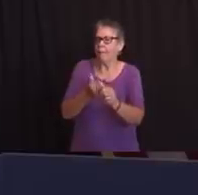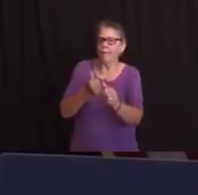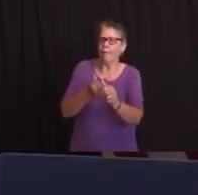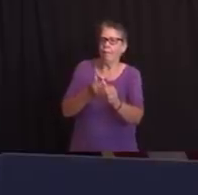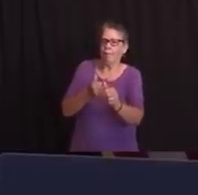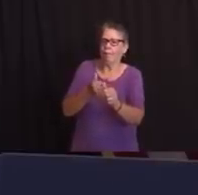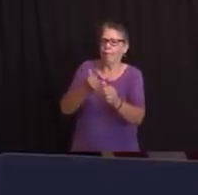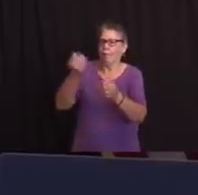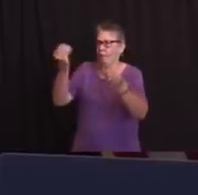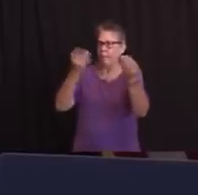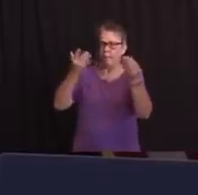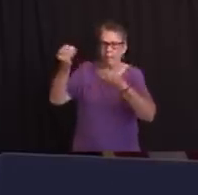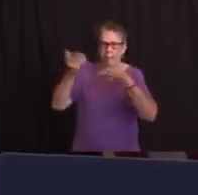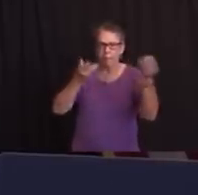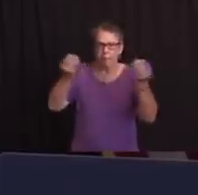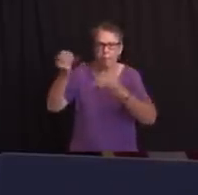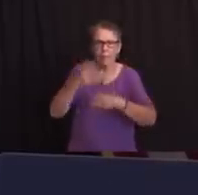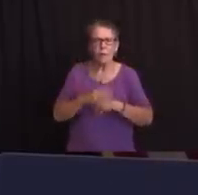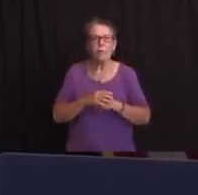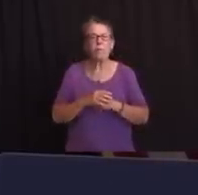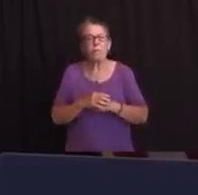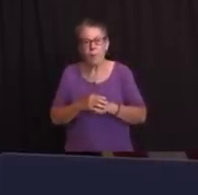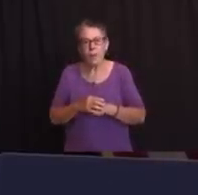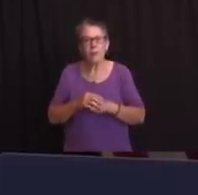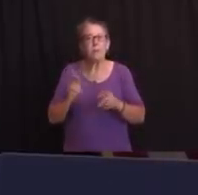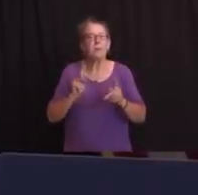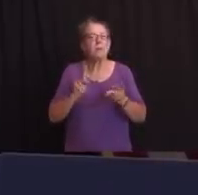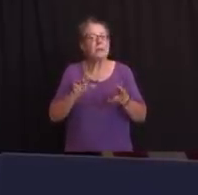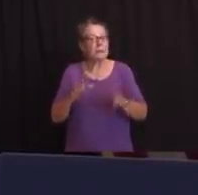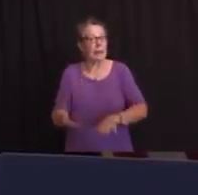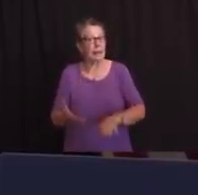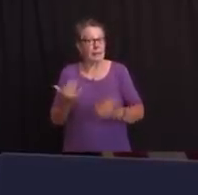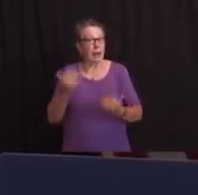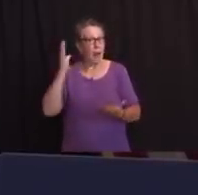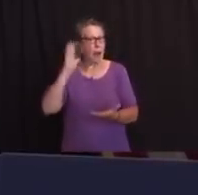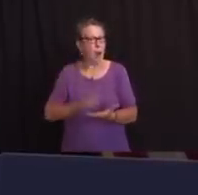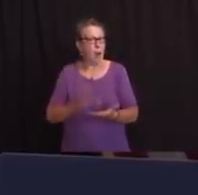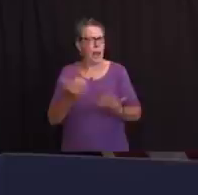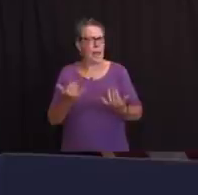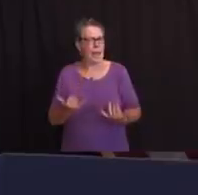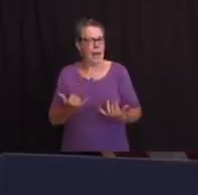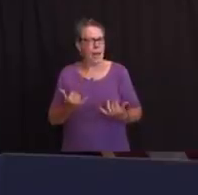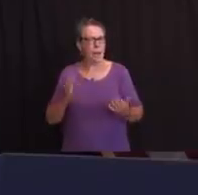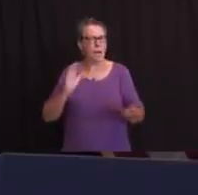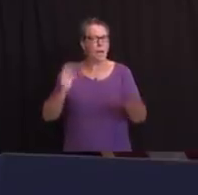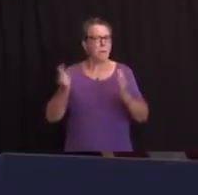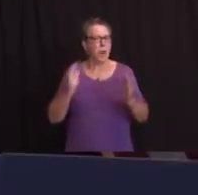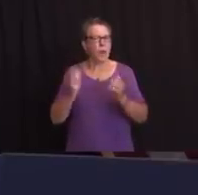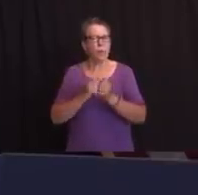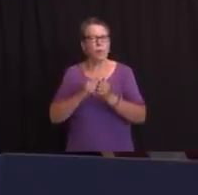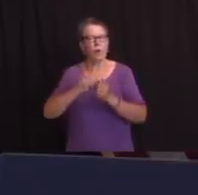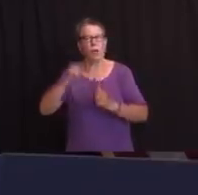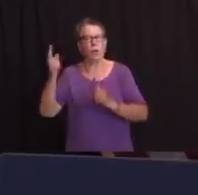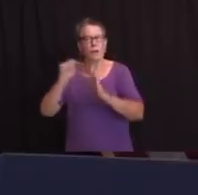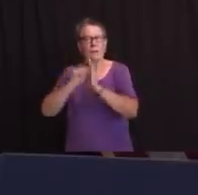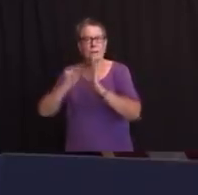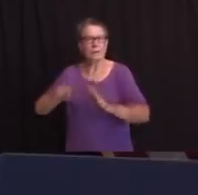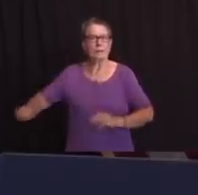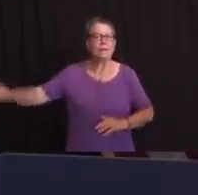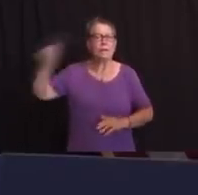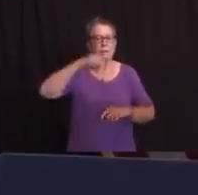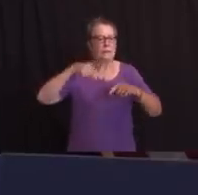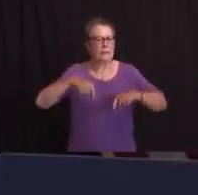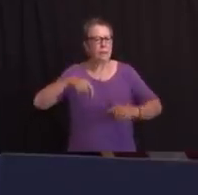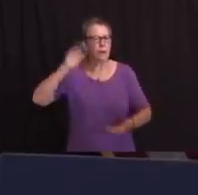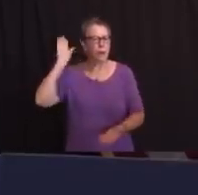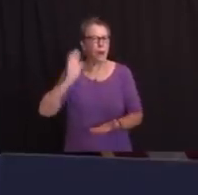we've been pretty low, relatively speaking, with the cases going up over 1,000 a day